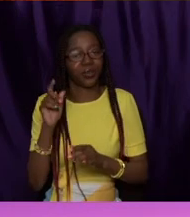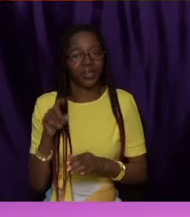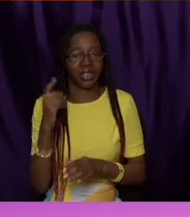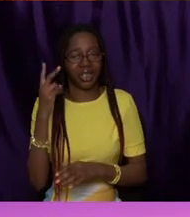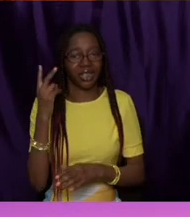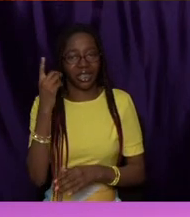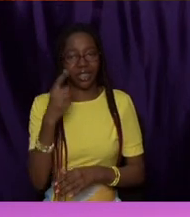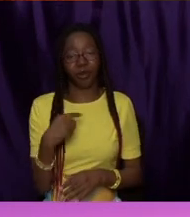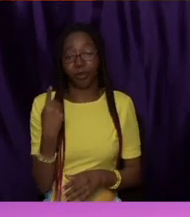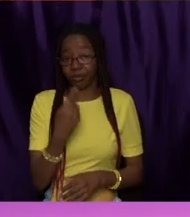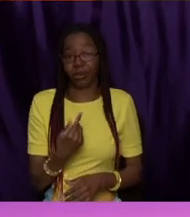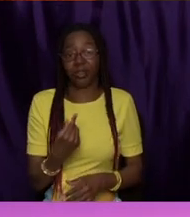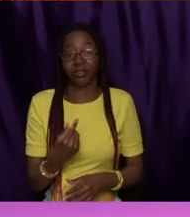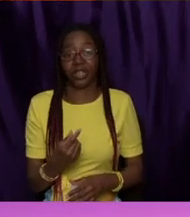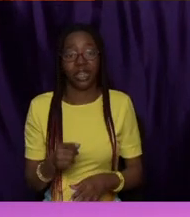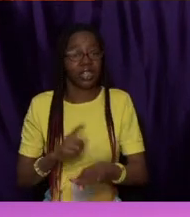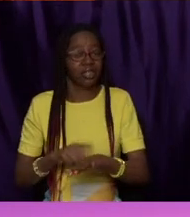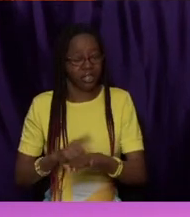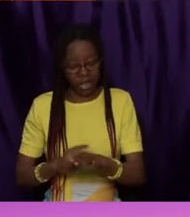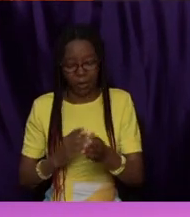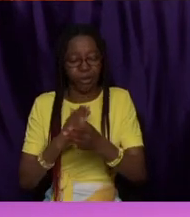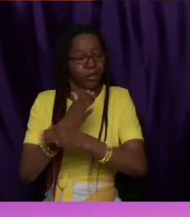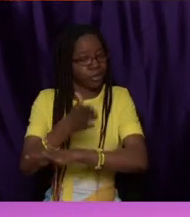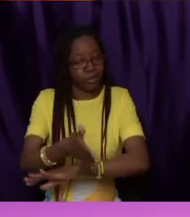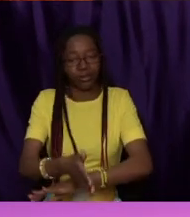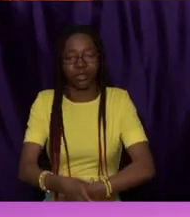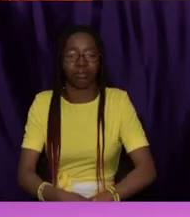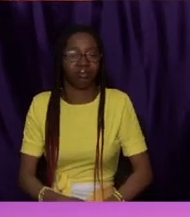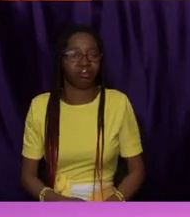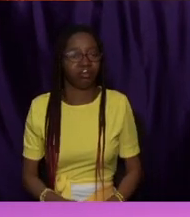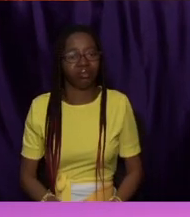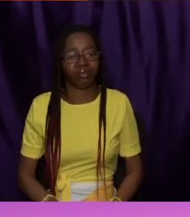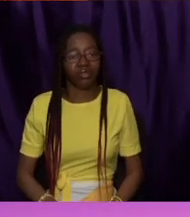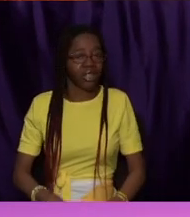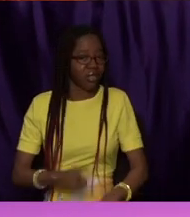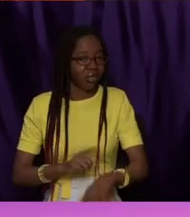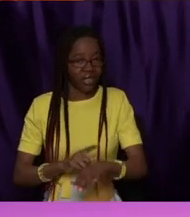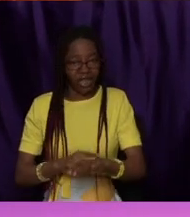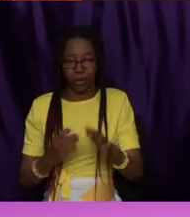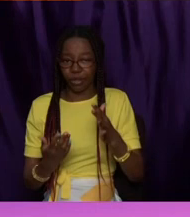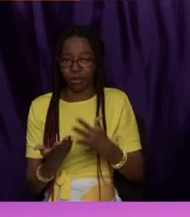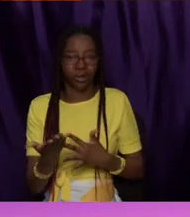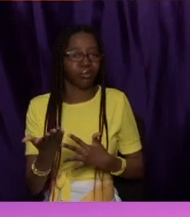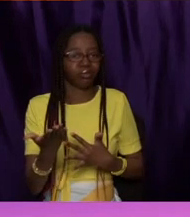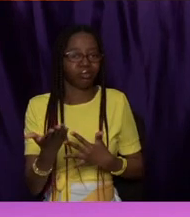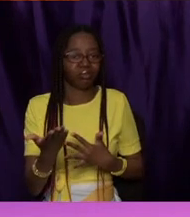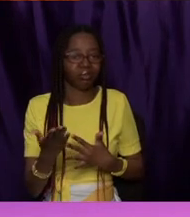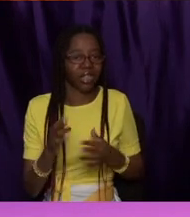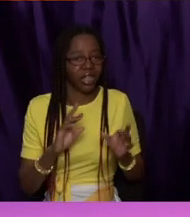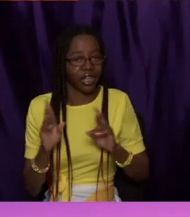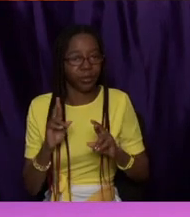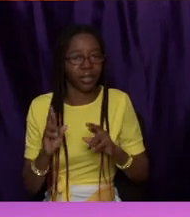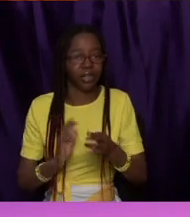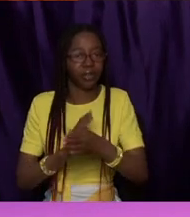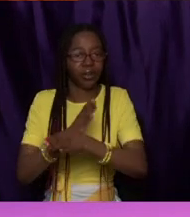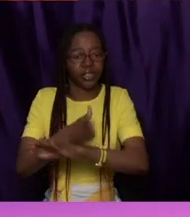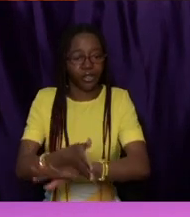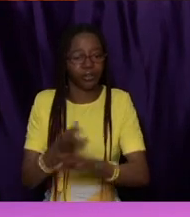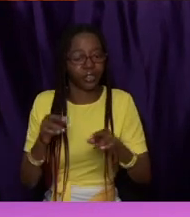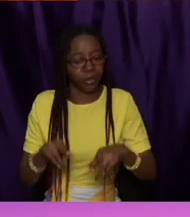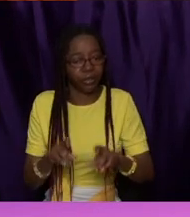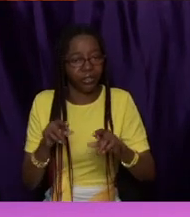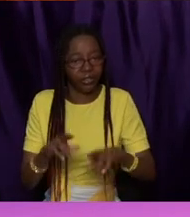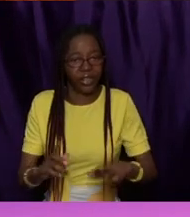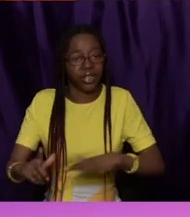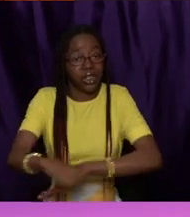lips. Just tell them it's time to cross over. Tell them it's time to cross over. Get ready to cross over the Jordan into